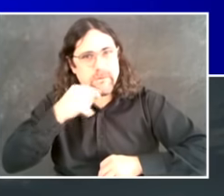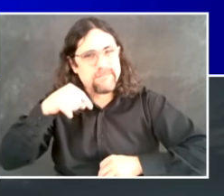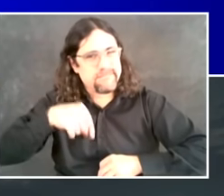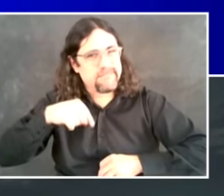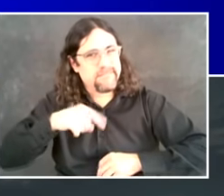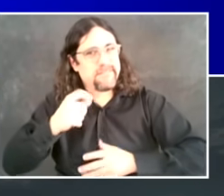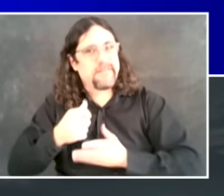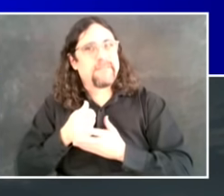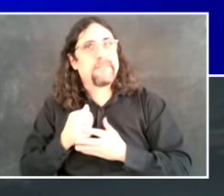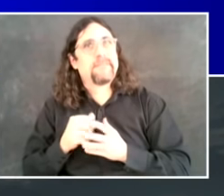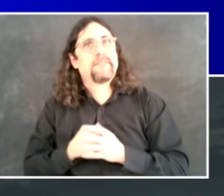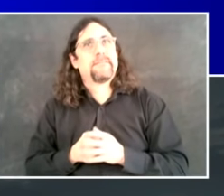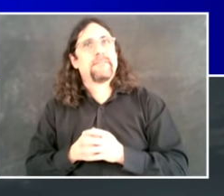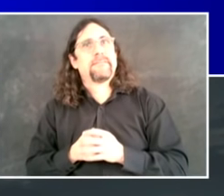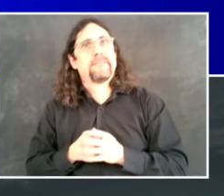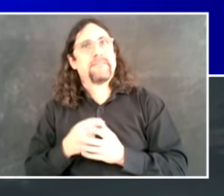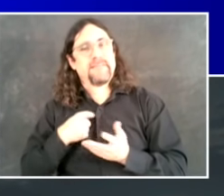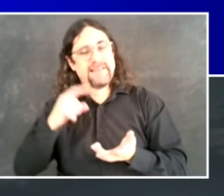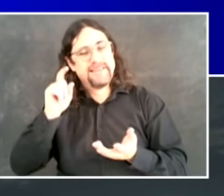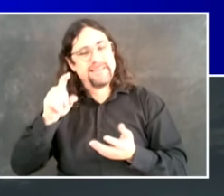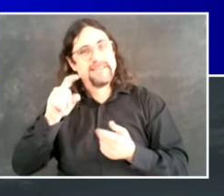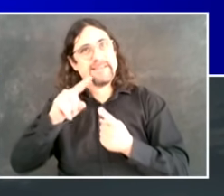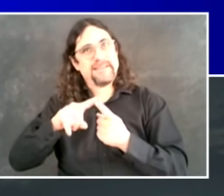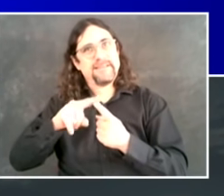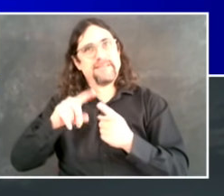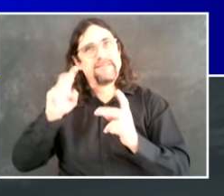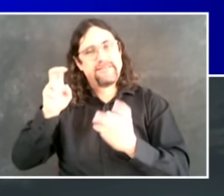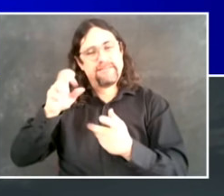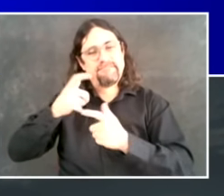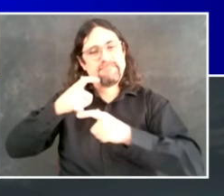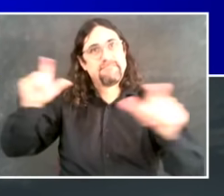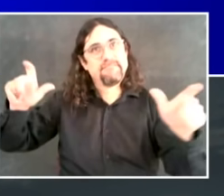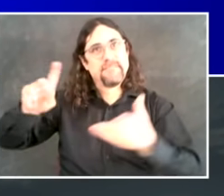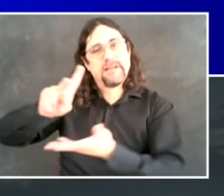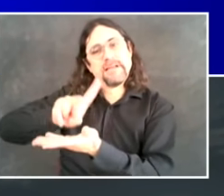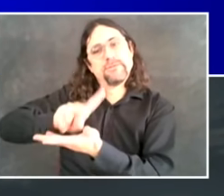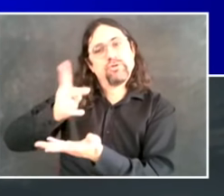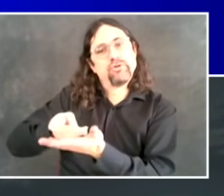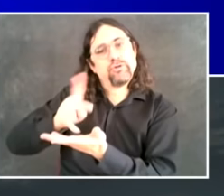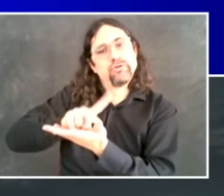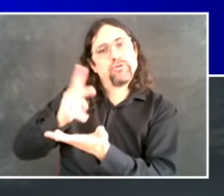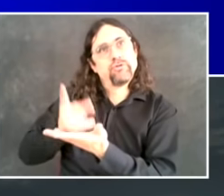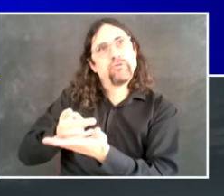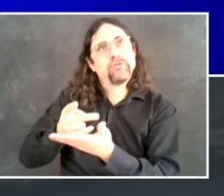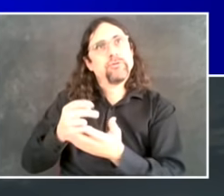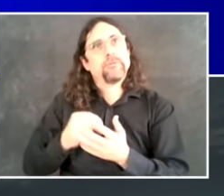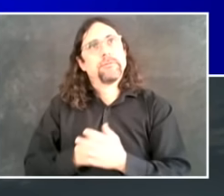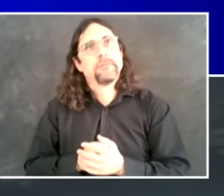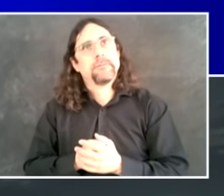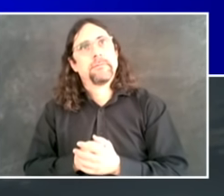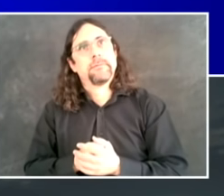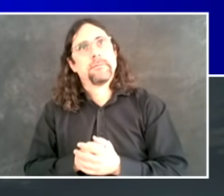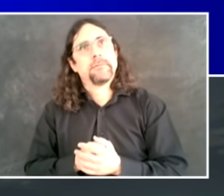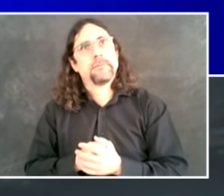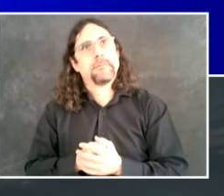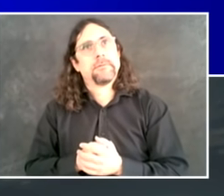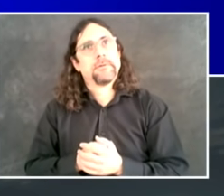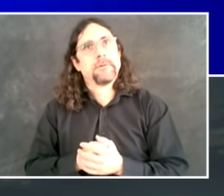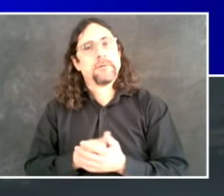kitchen capacity. And this is an opportunity to work with a number of nonprofits and businesses that currently